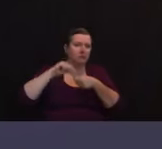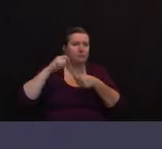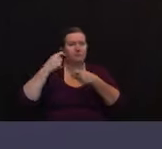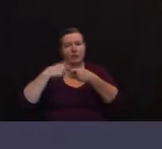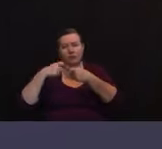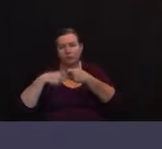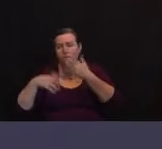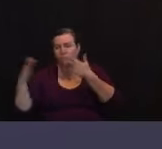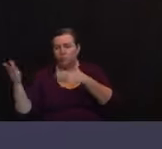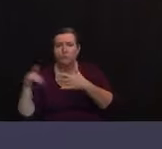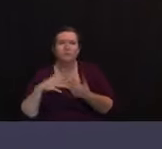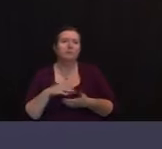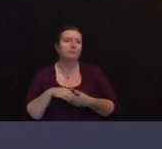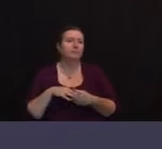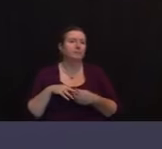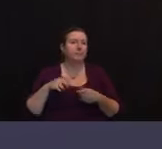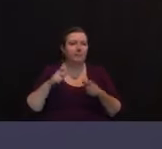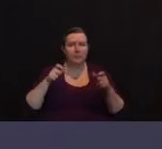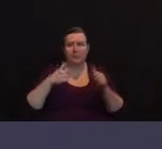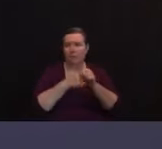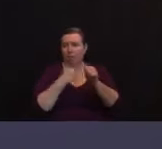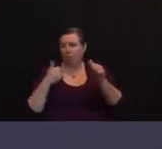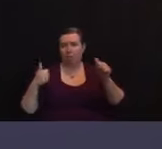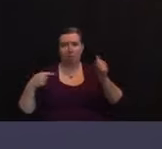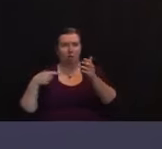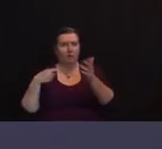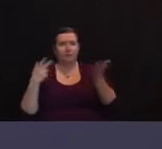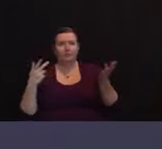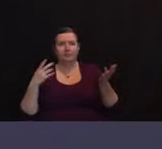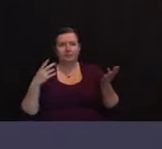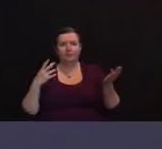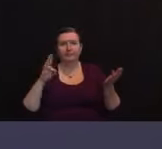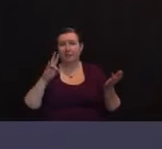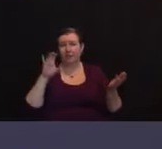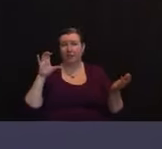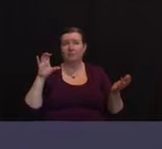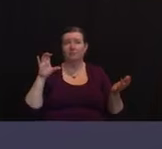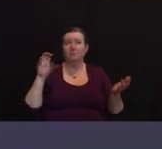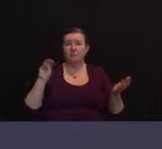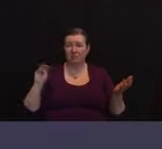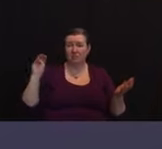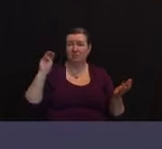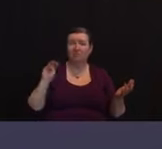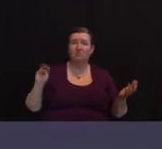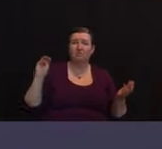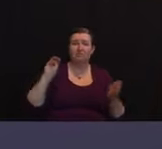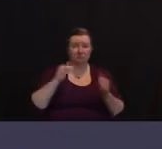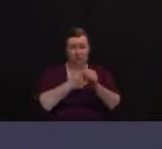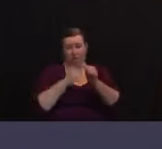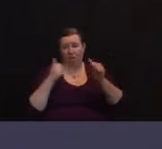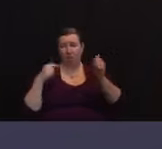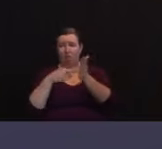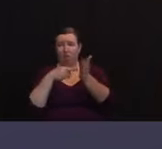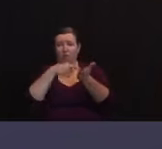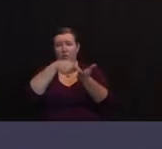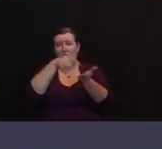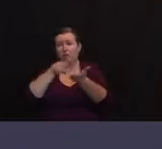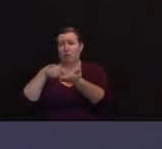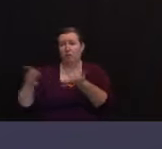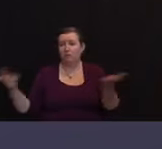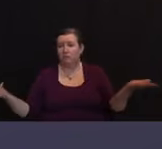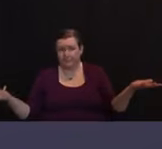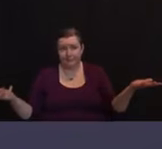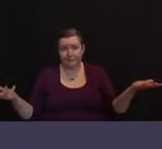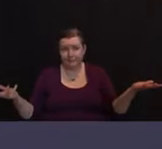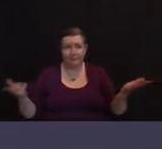million, a devastating reality for small businesses, restaurants, bars, more help for childcare. I